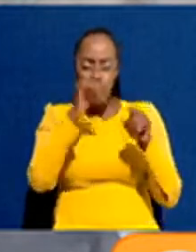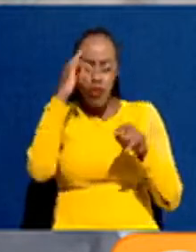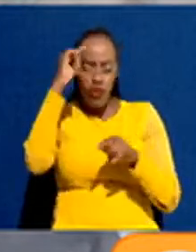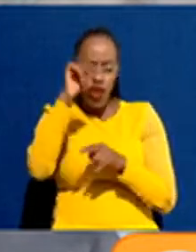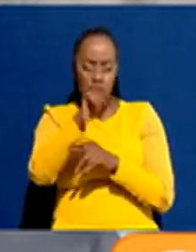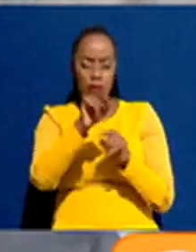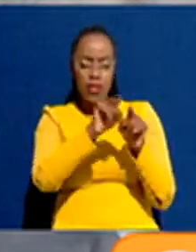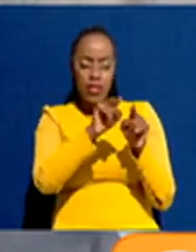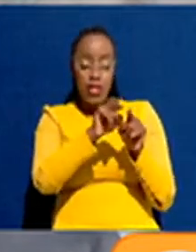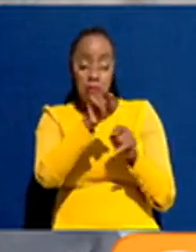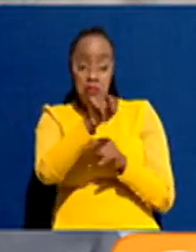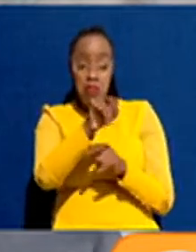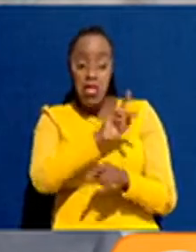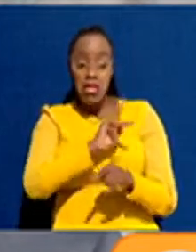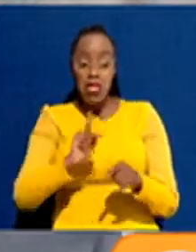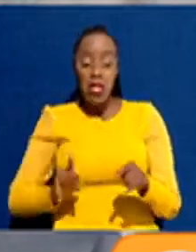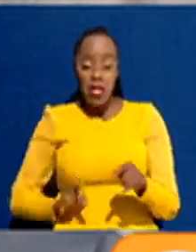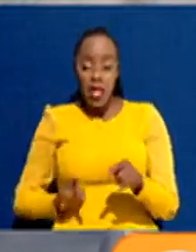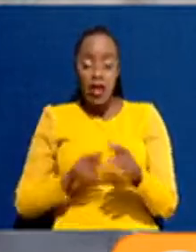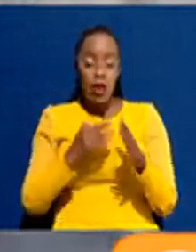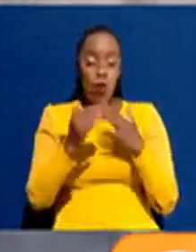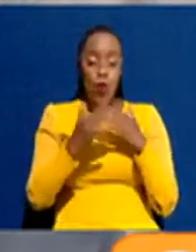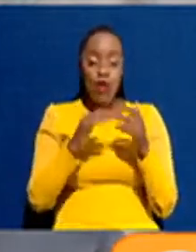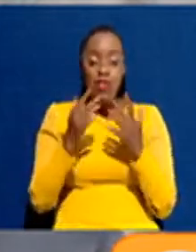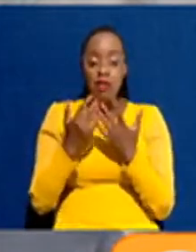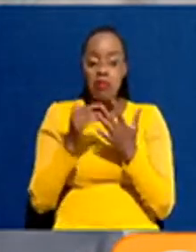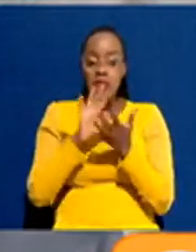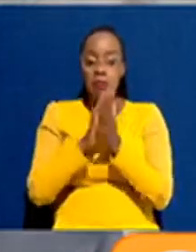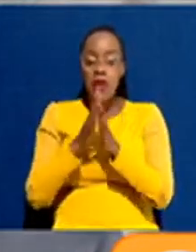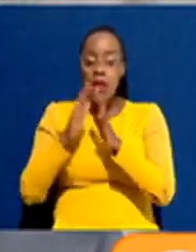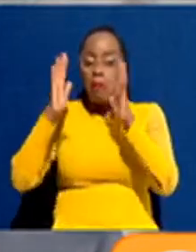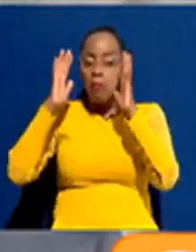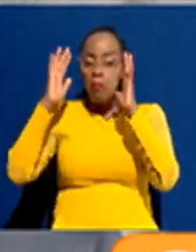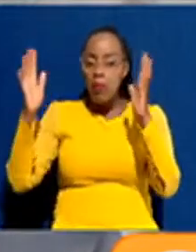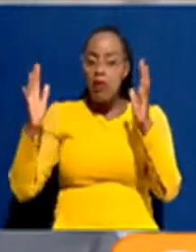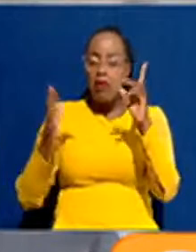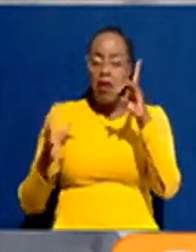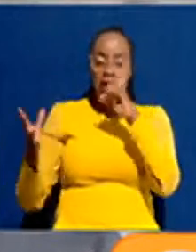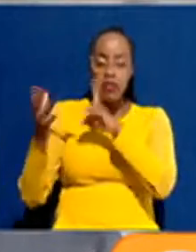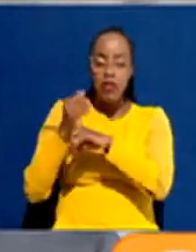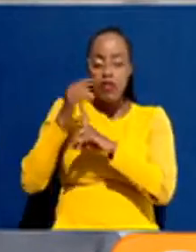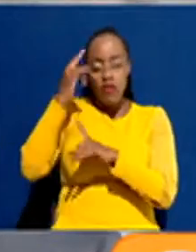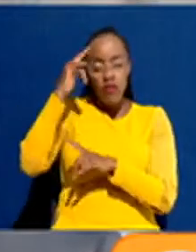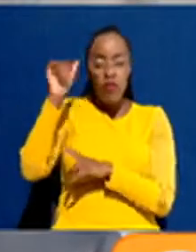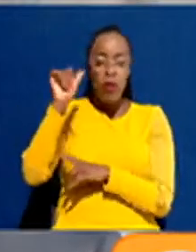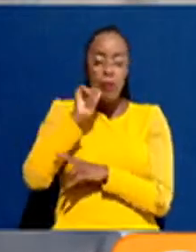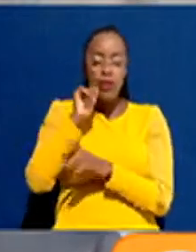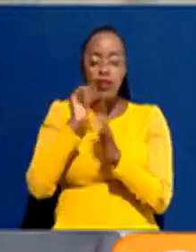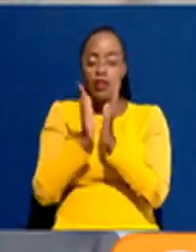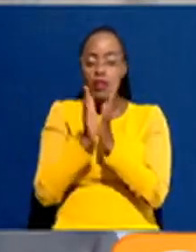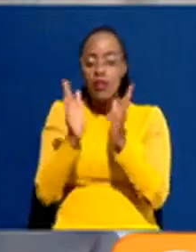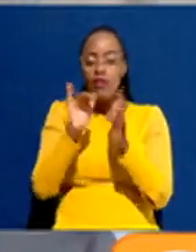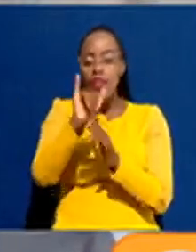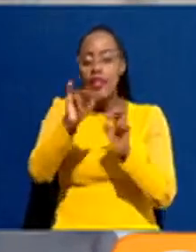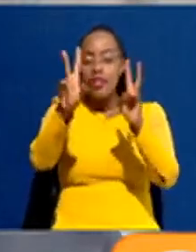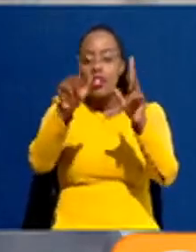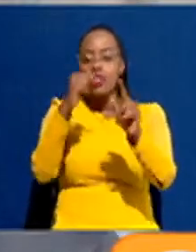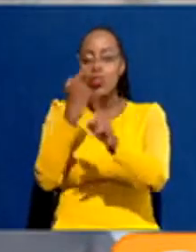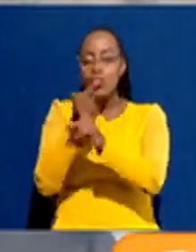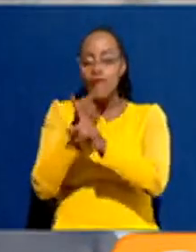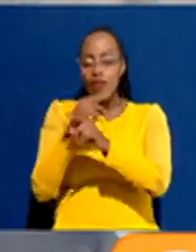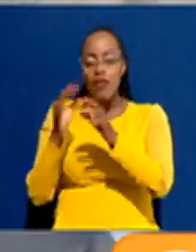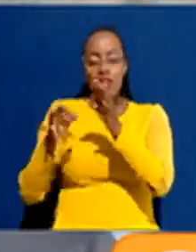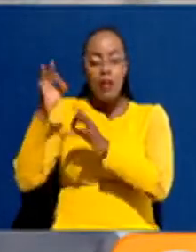a monarch. Whether it translates to be good for England, for Britain as a whole, is another matter. It depends on how